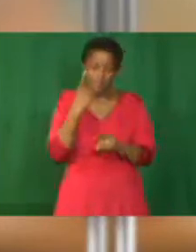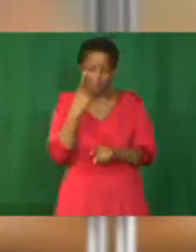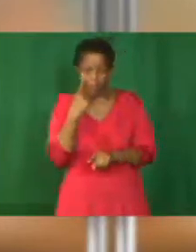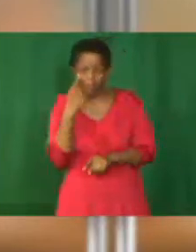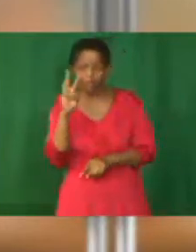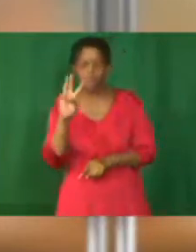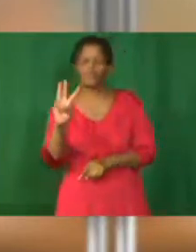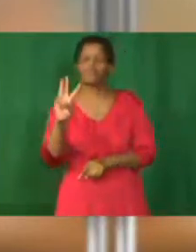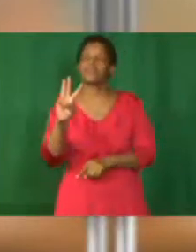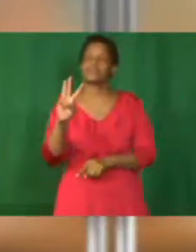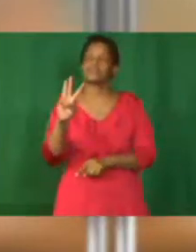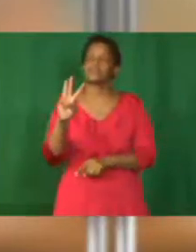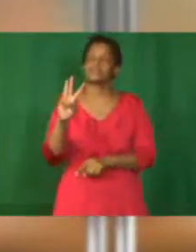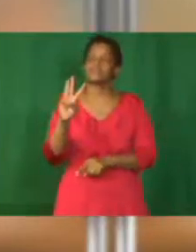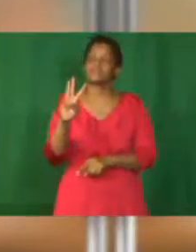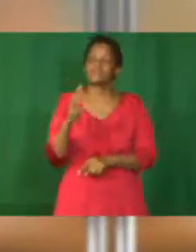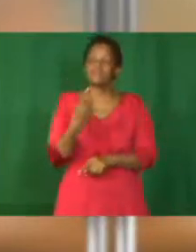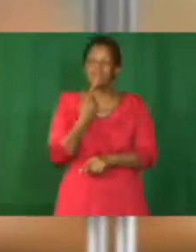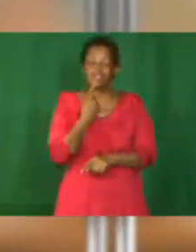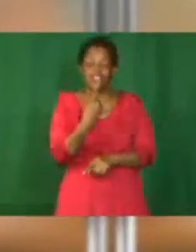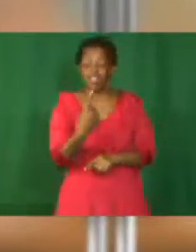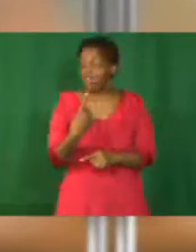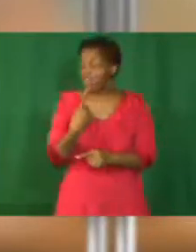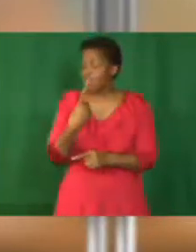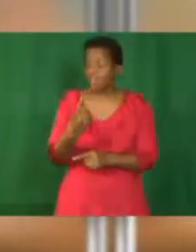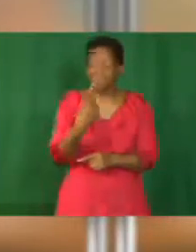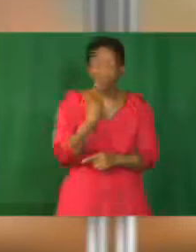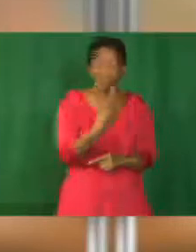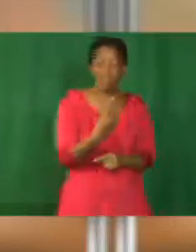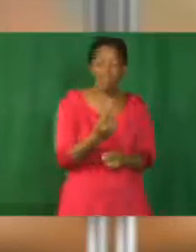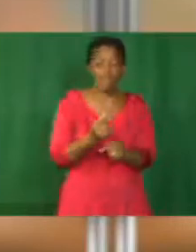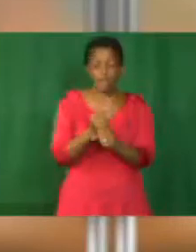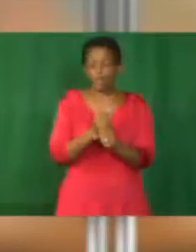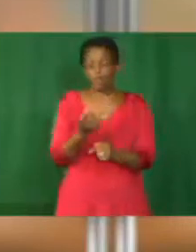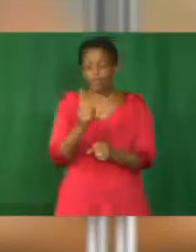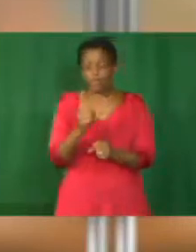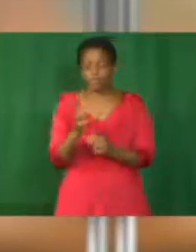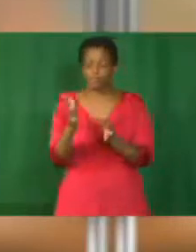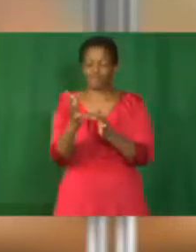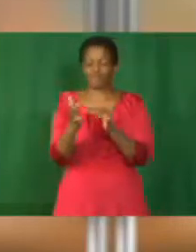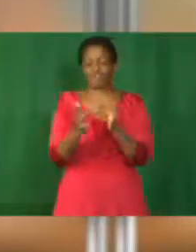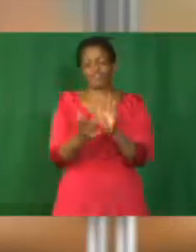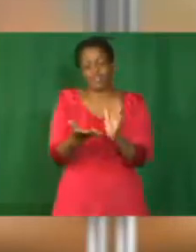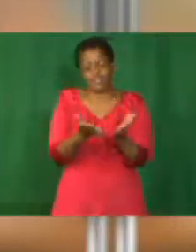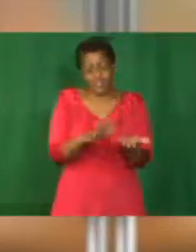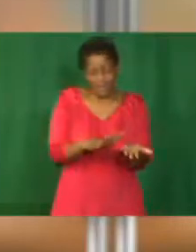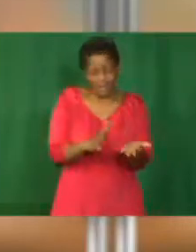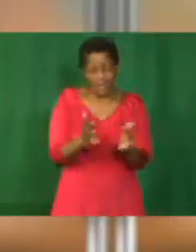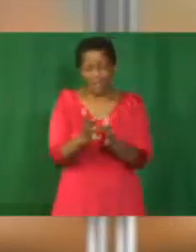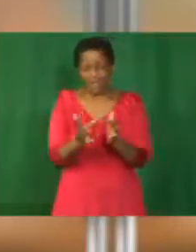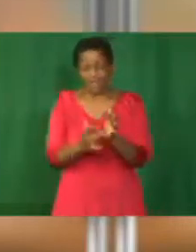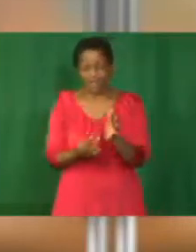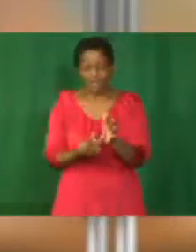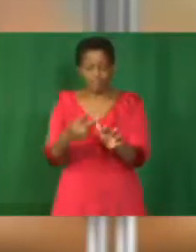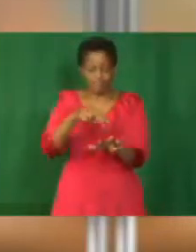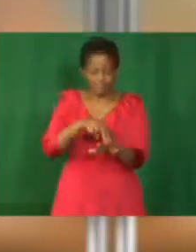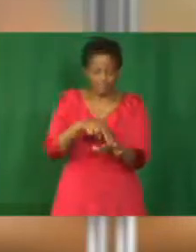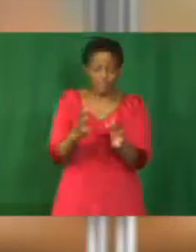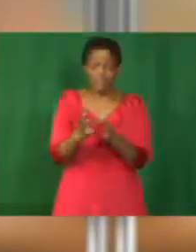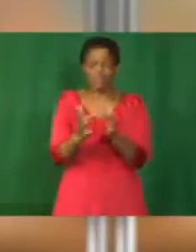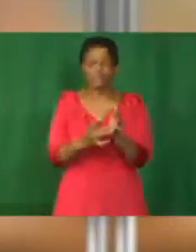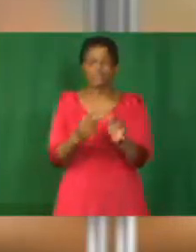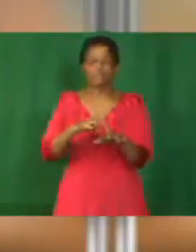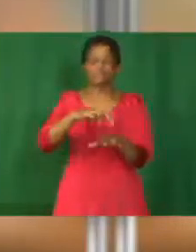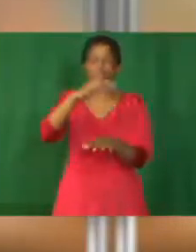telling the newly converted about the death of Jesus Christ, his resurrection, and where he was,